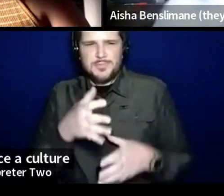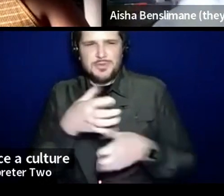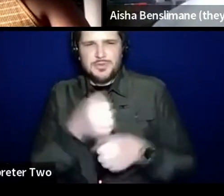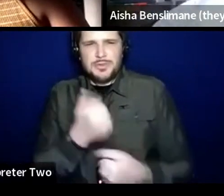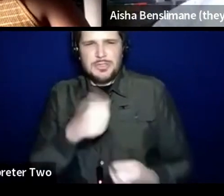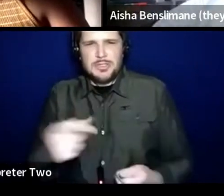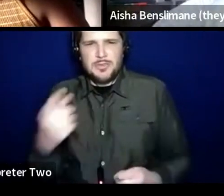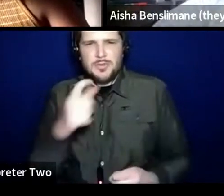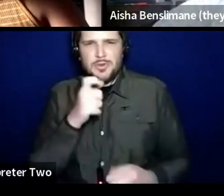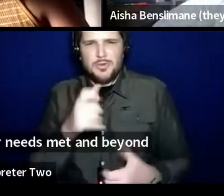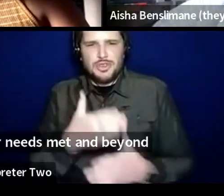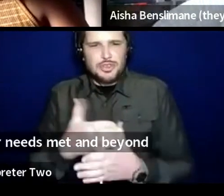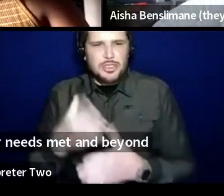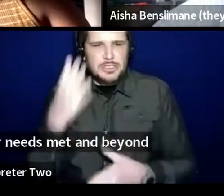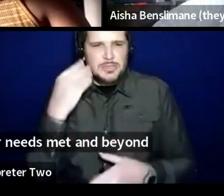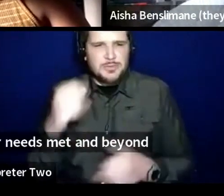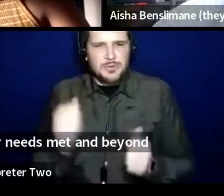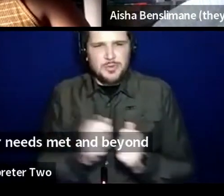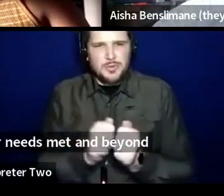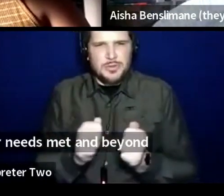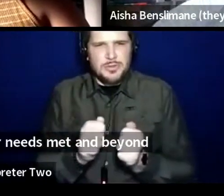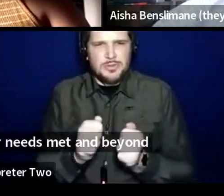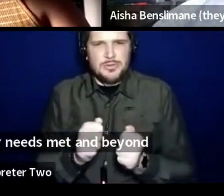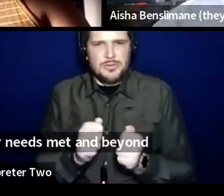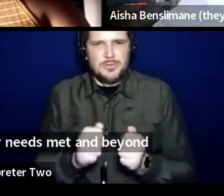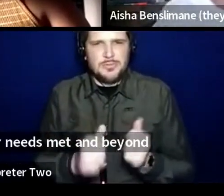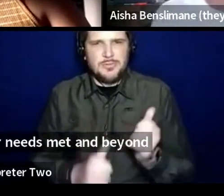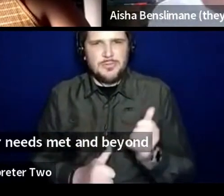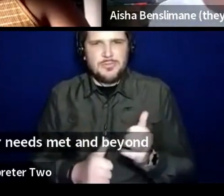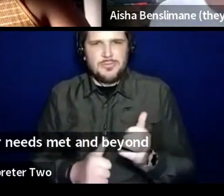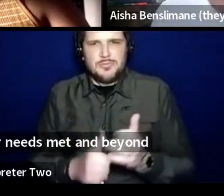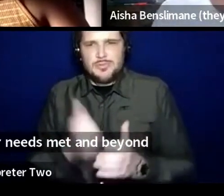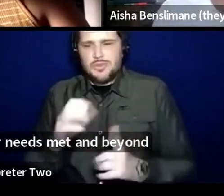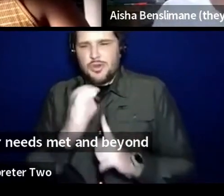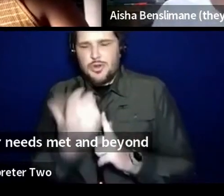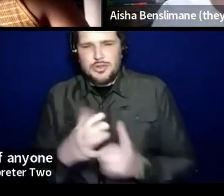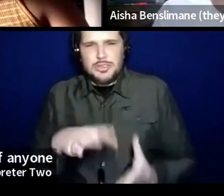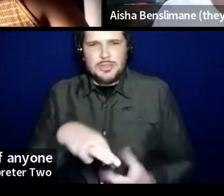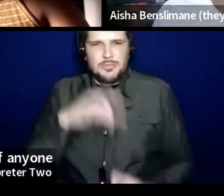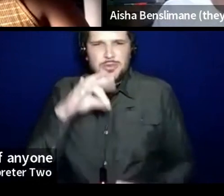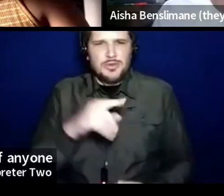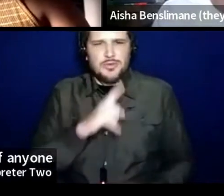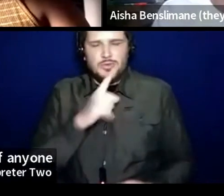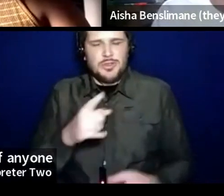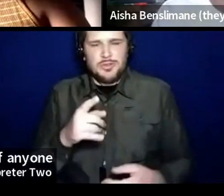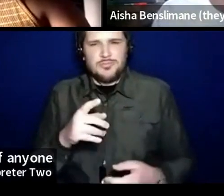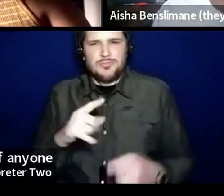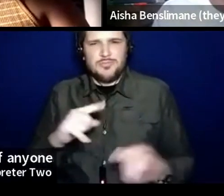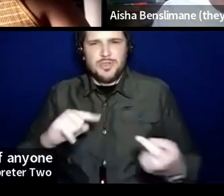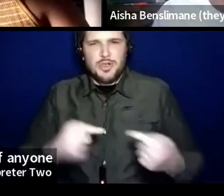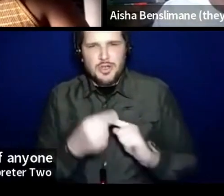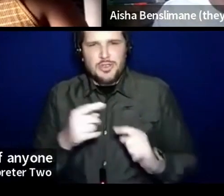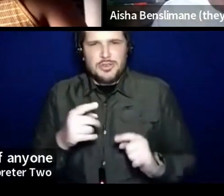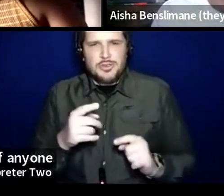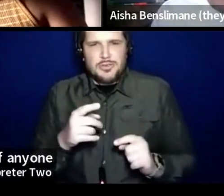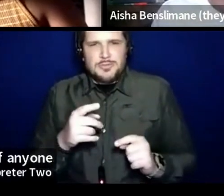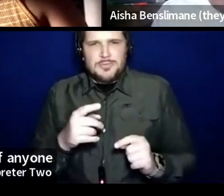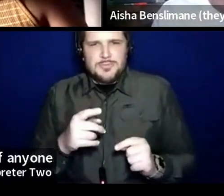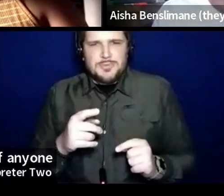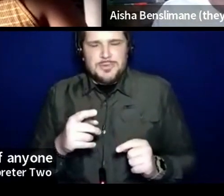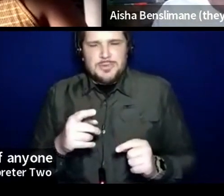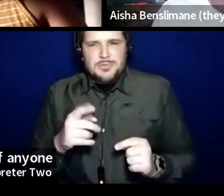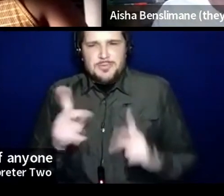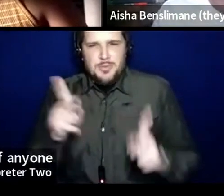share an experience with, which I think is both culturally and spiritually super harmful and connected very much